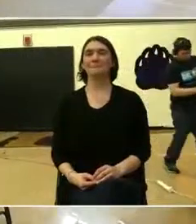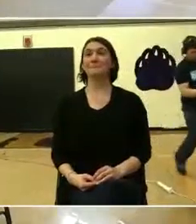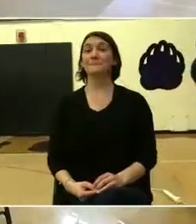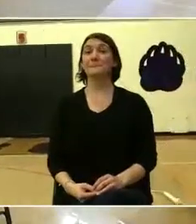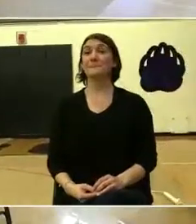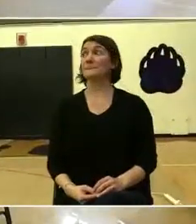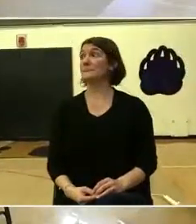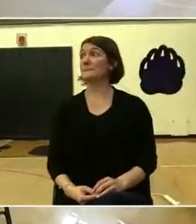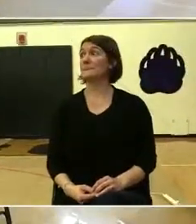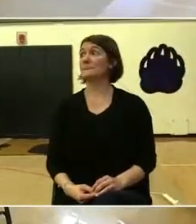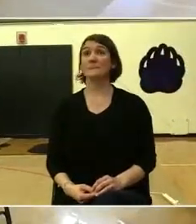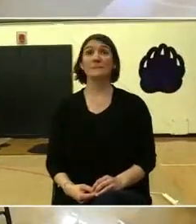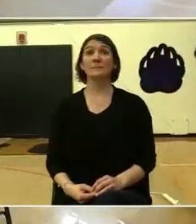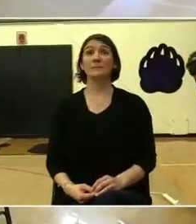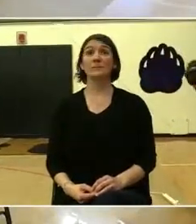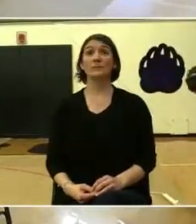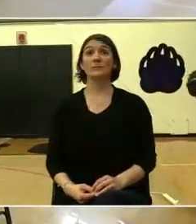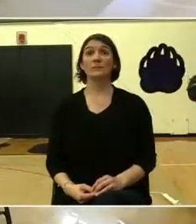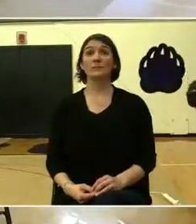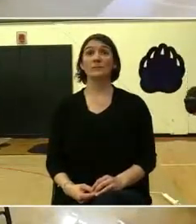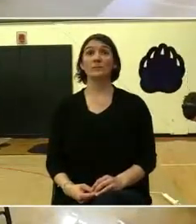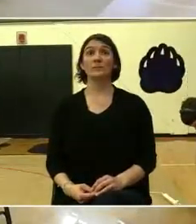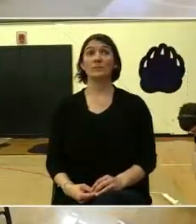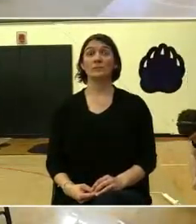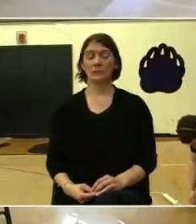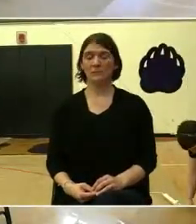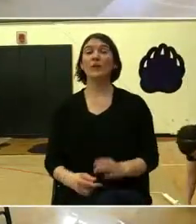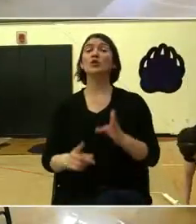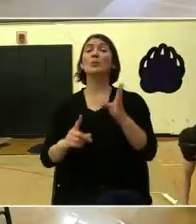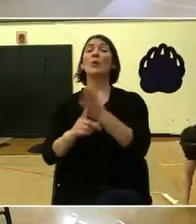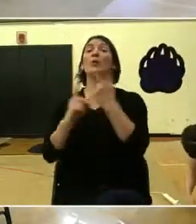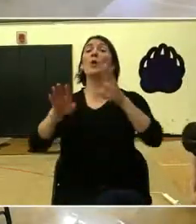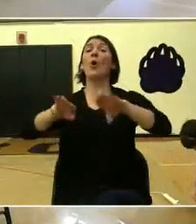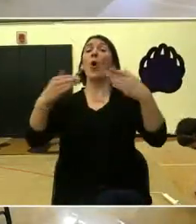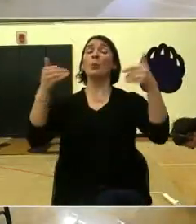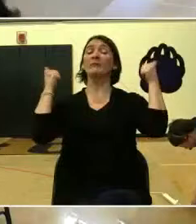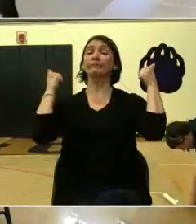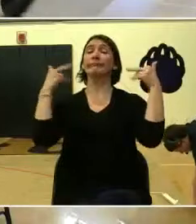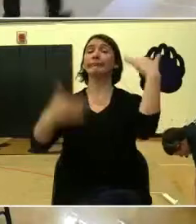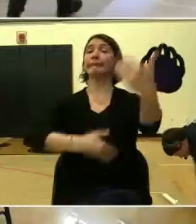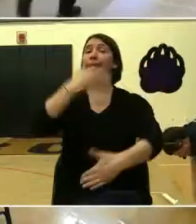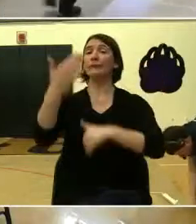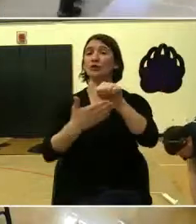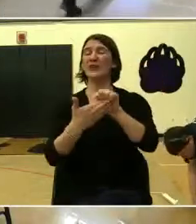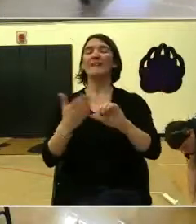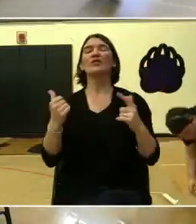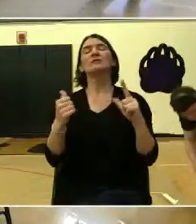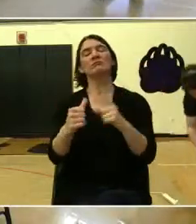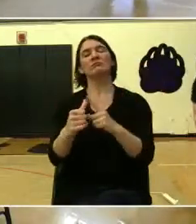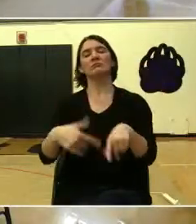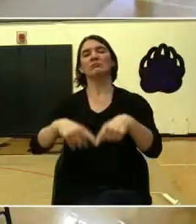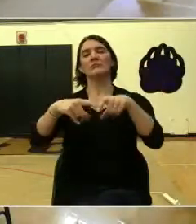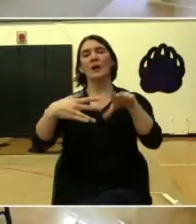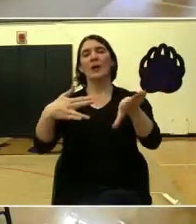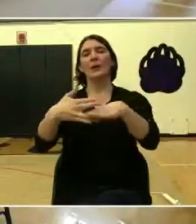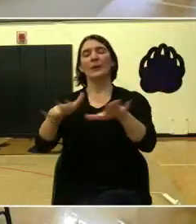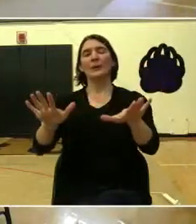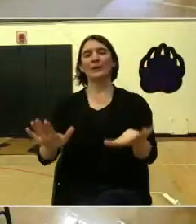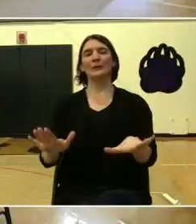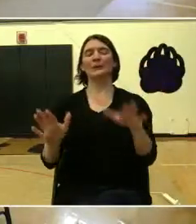much will try it's customary before we begin the business of the meeting to have a moment of